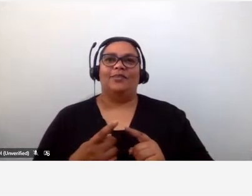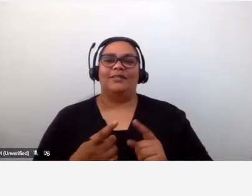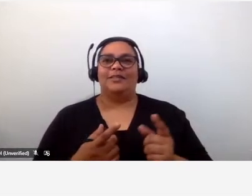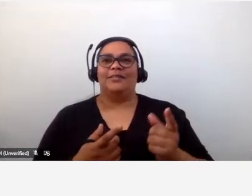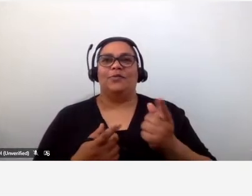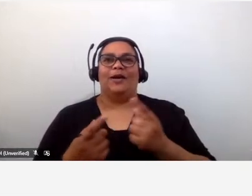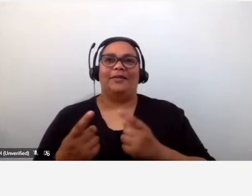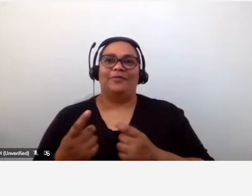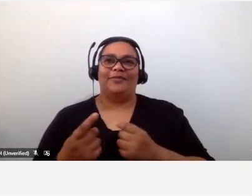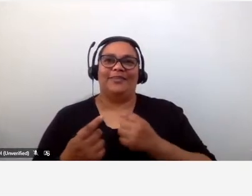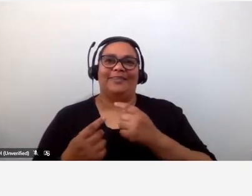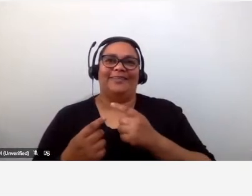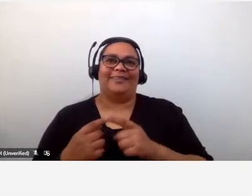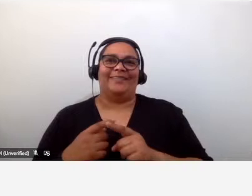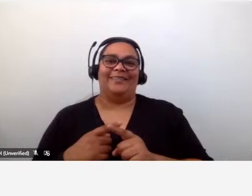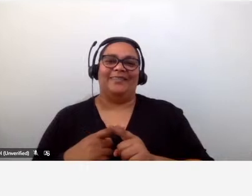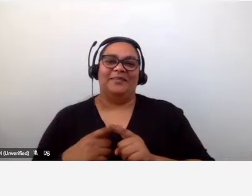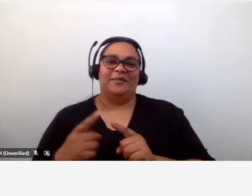and